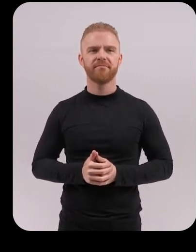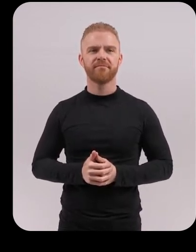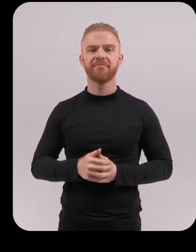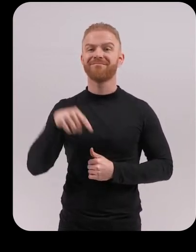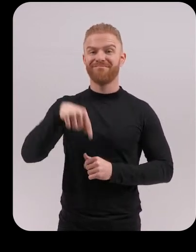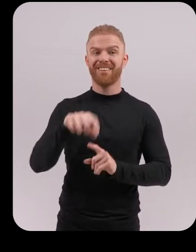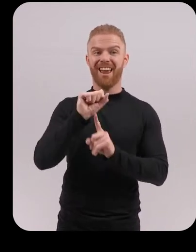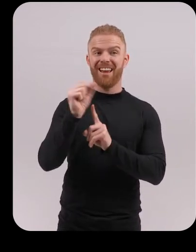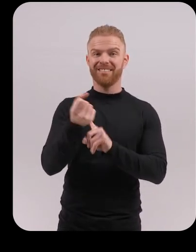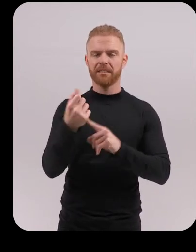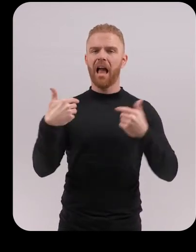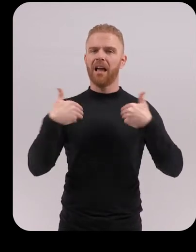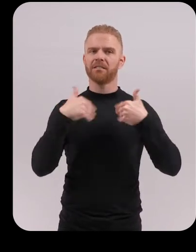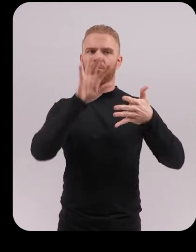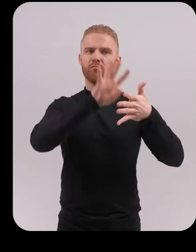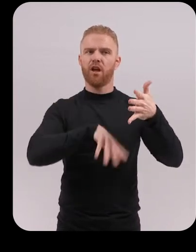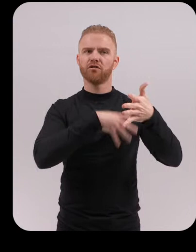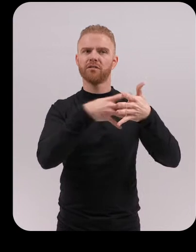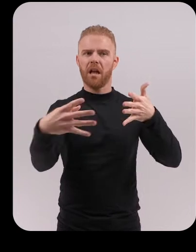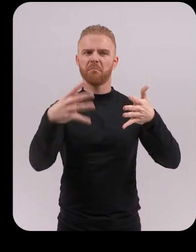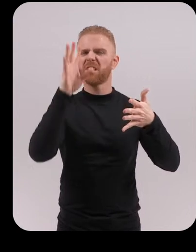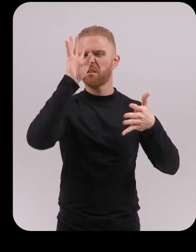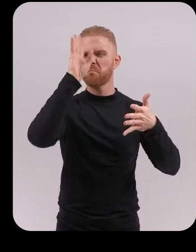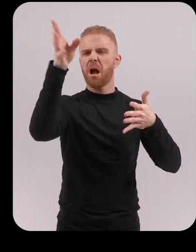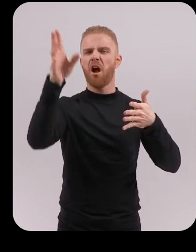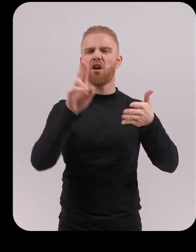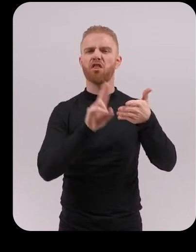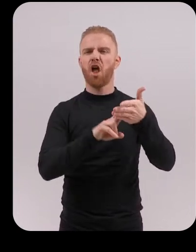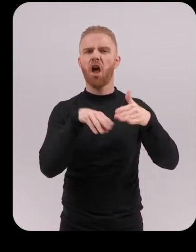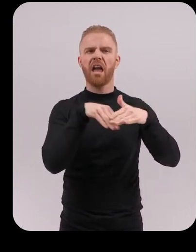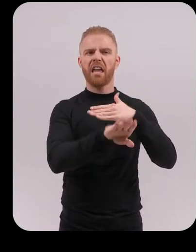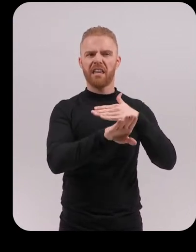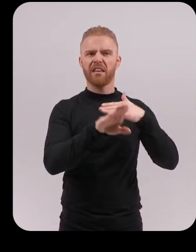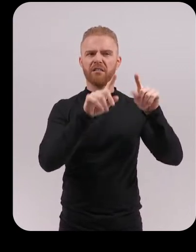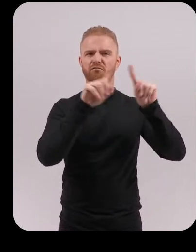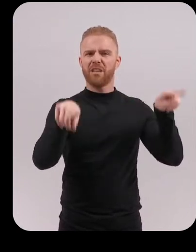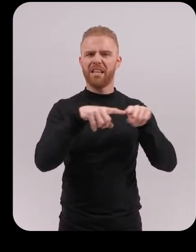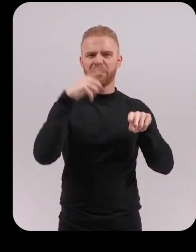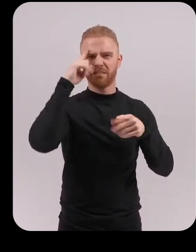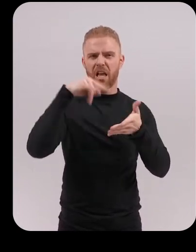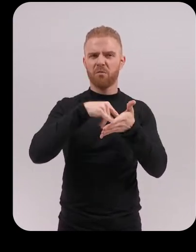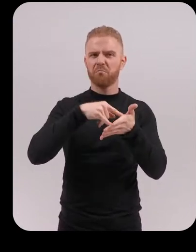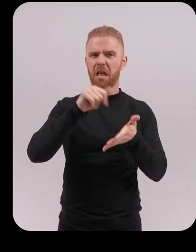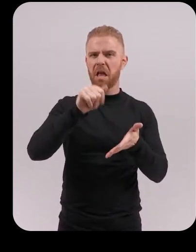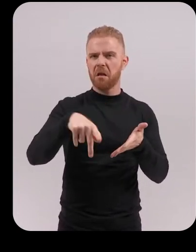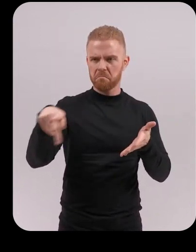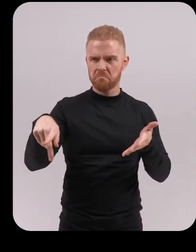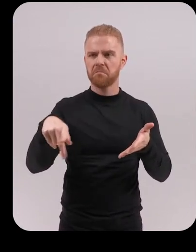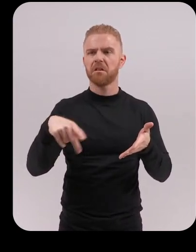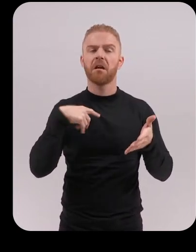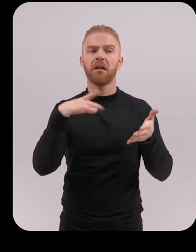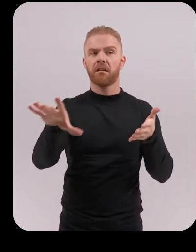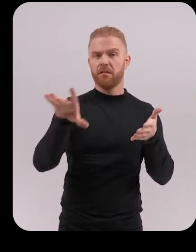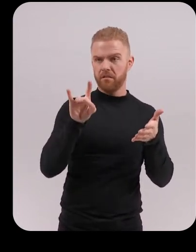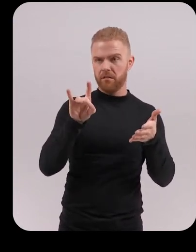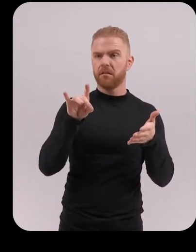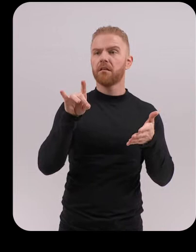So in this case, I have a wireframe mock-up of a login screen for an Android app. So let me select that file.